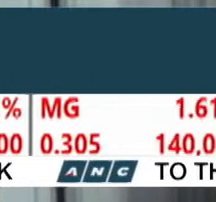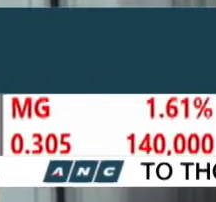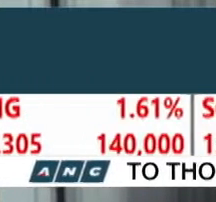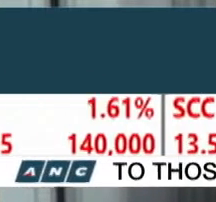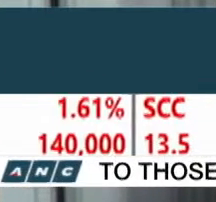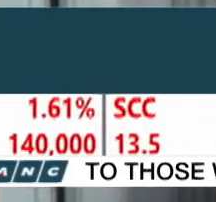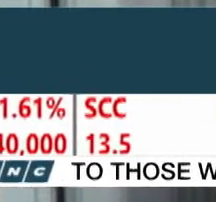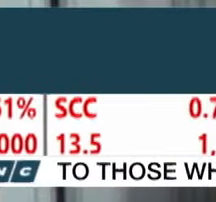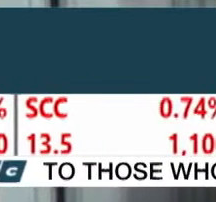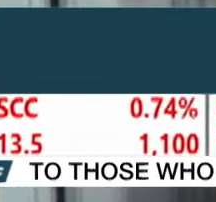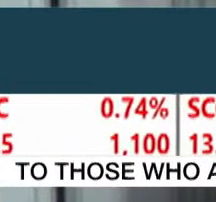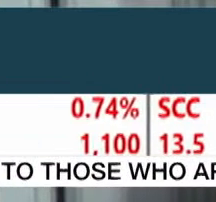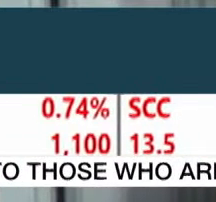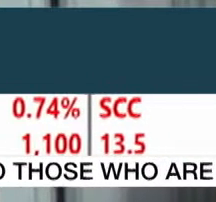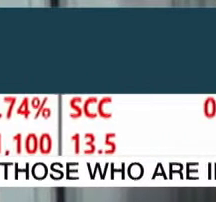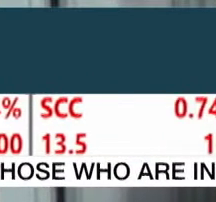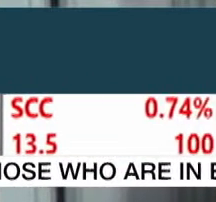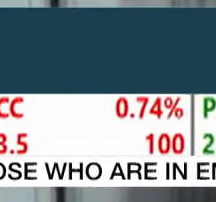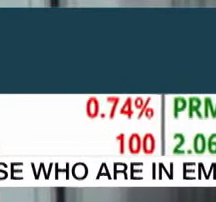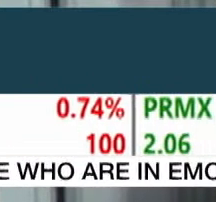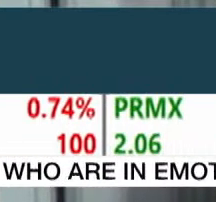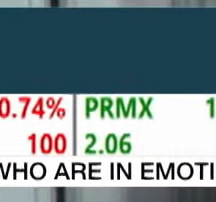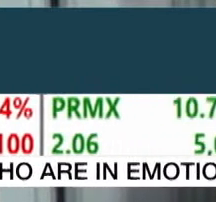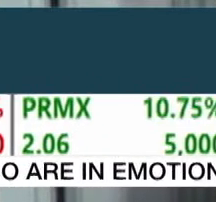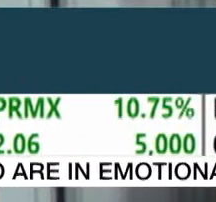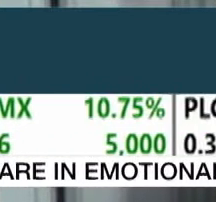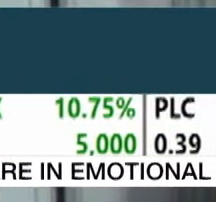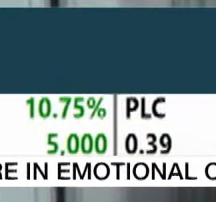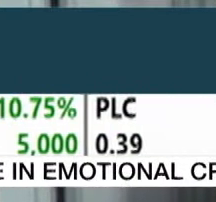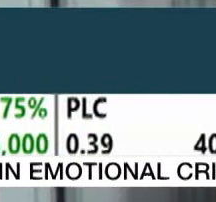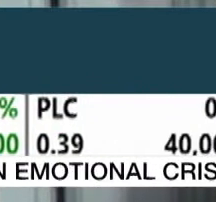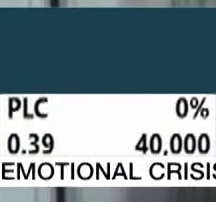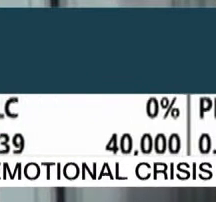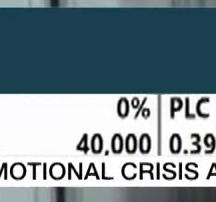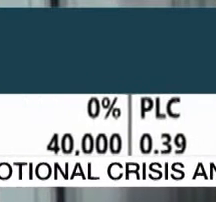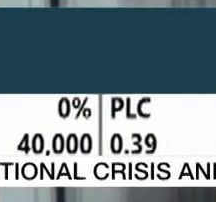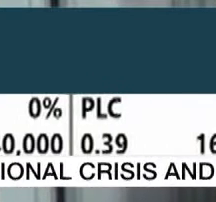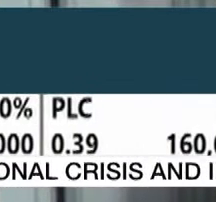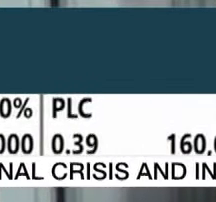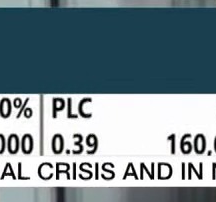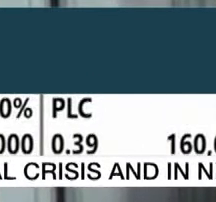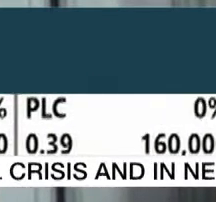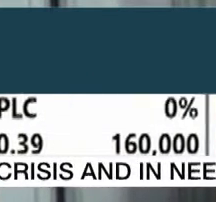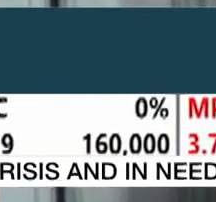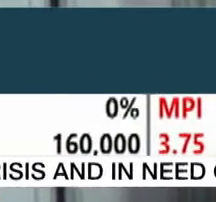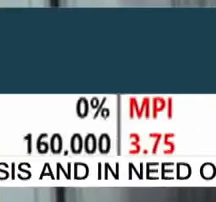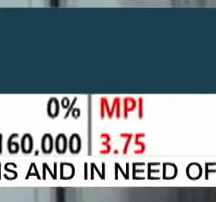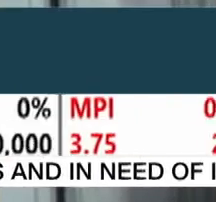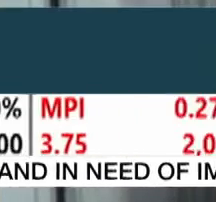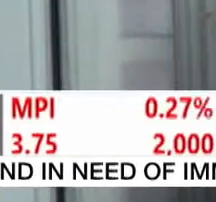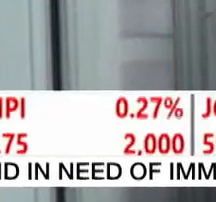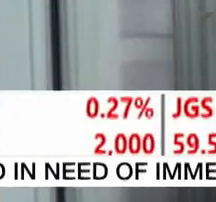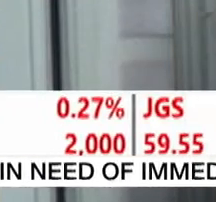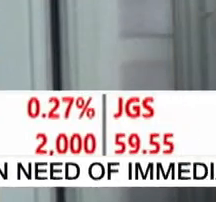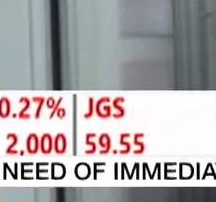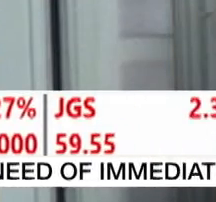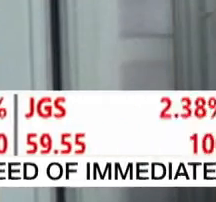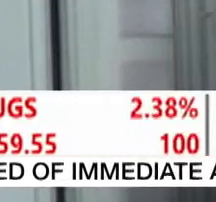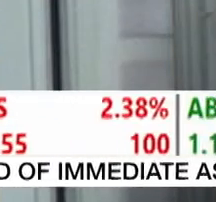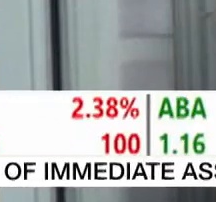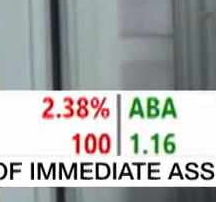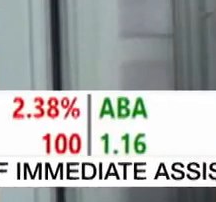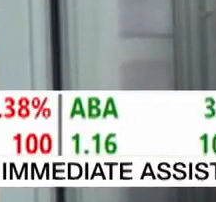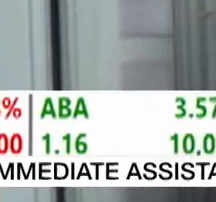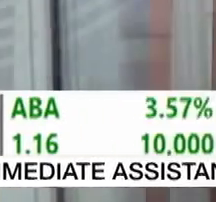making hit after hit. She later ventured into the transportation business with her own bus firm. Our